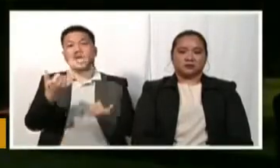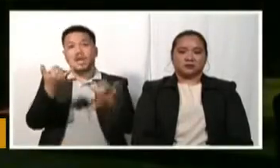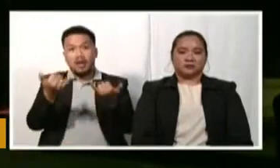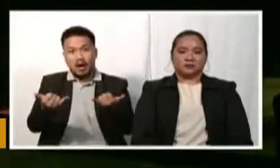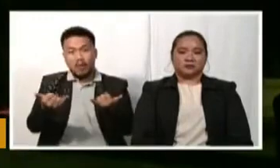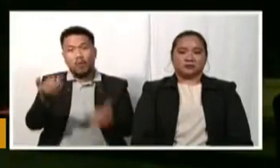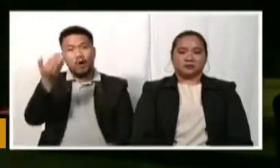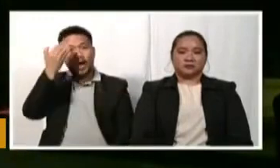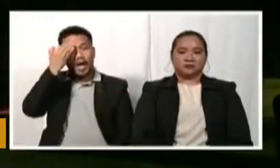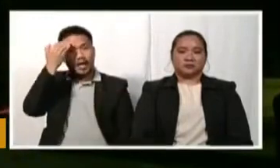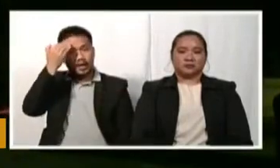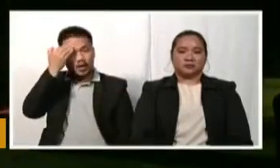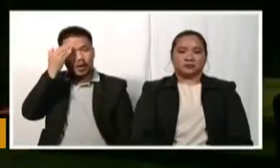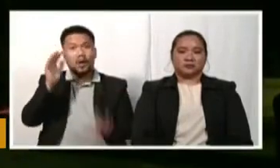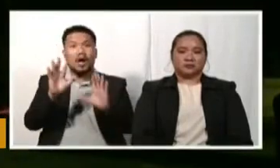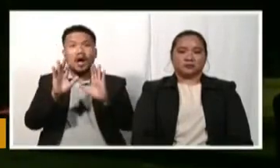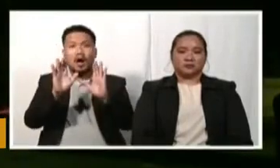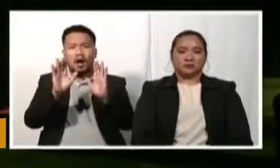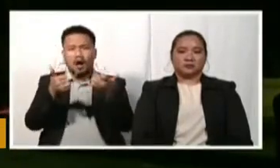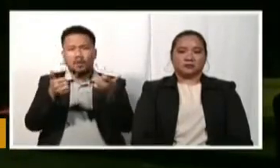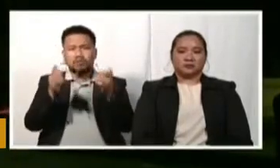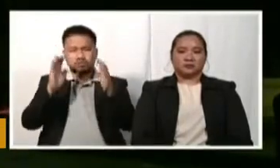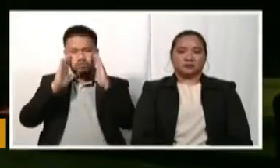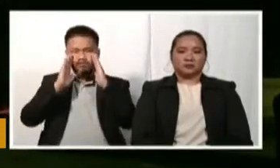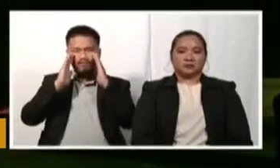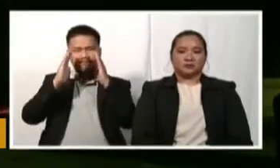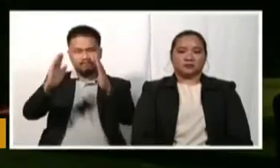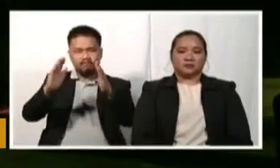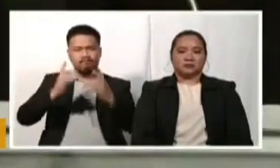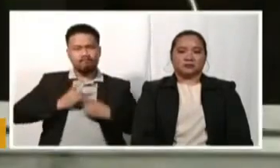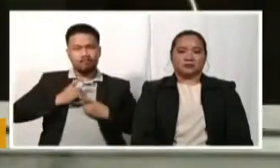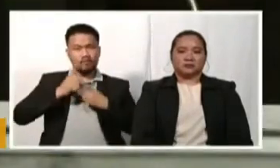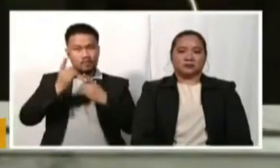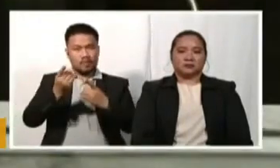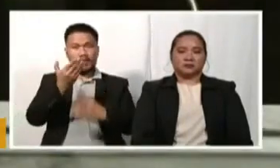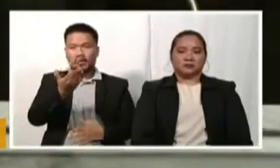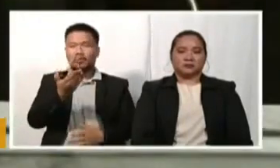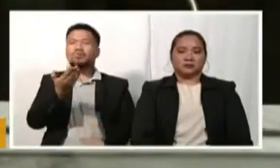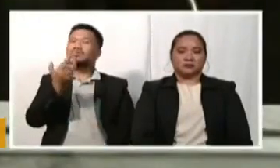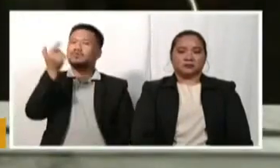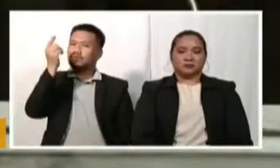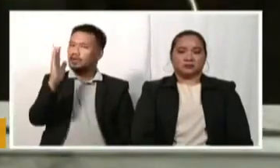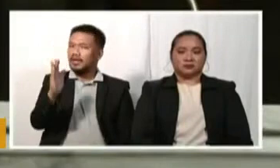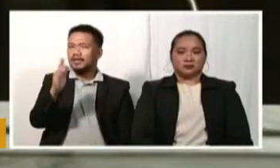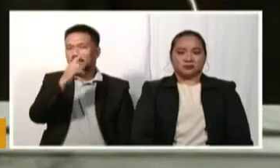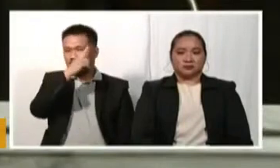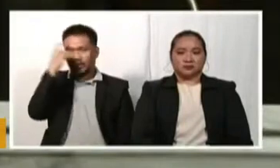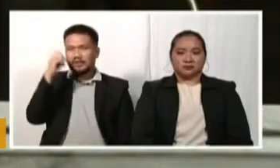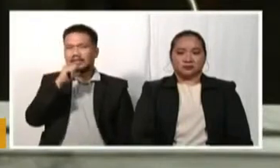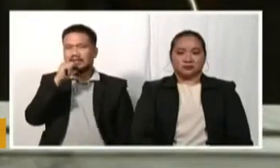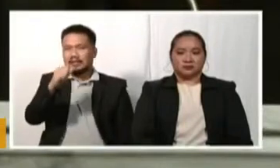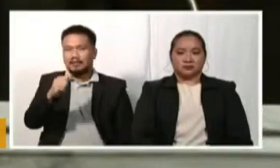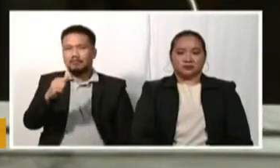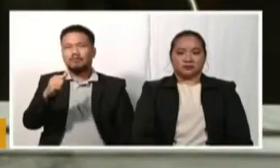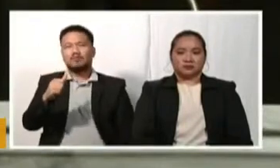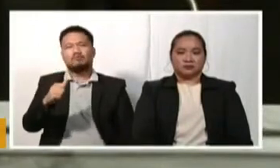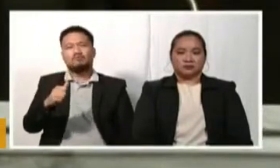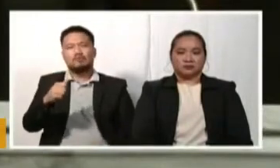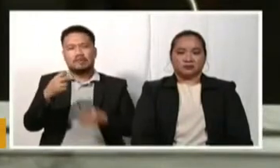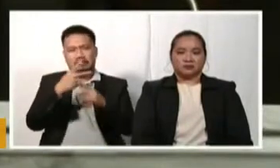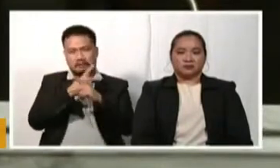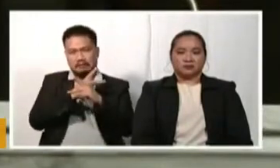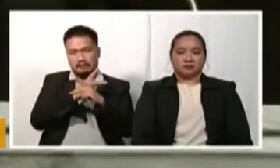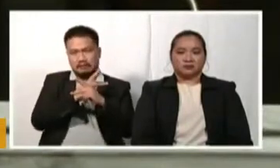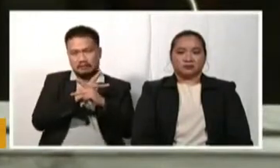now how devoted you are to God, since you did not withhold from me